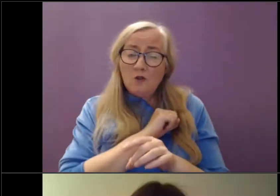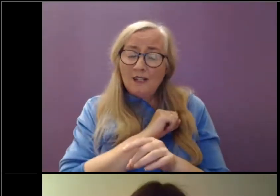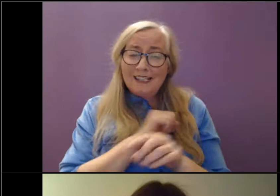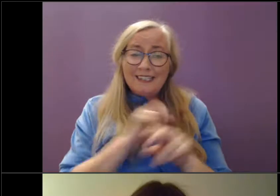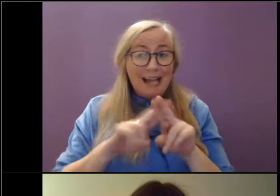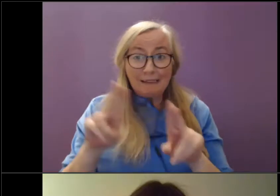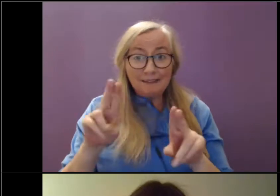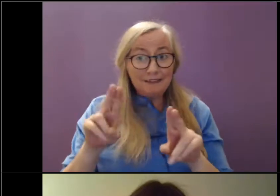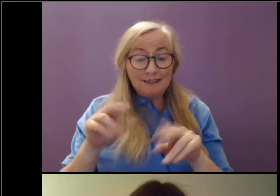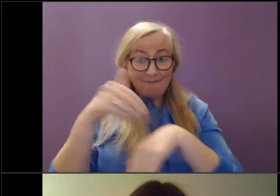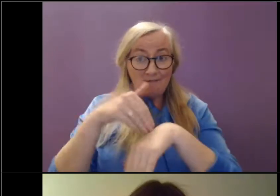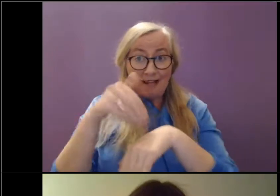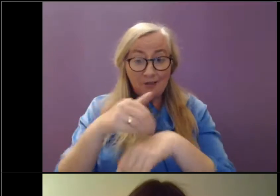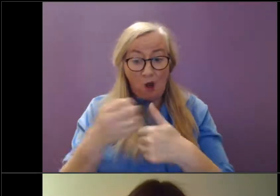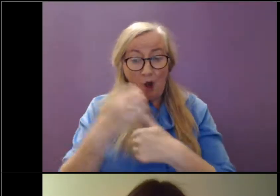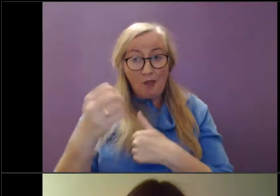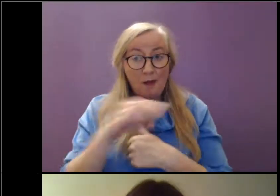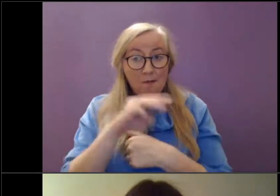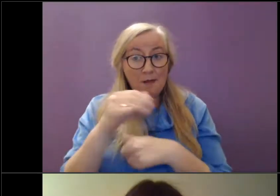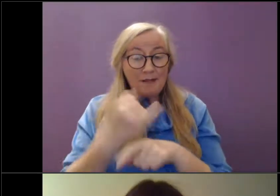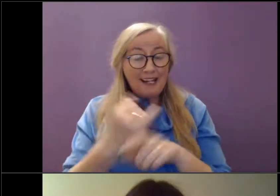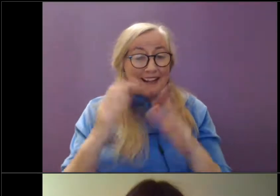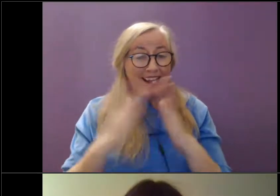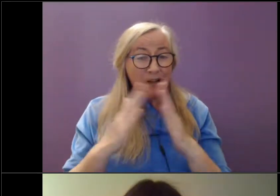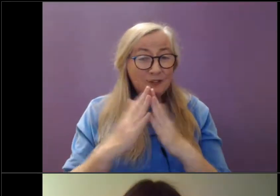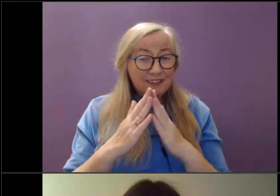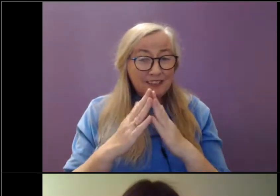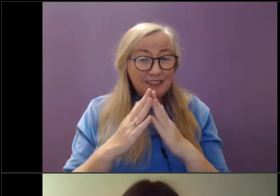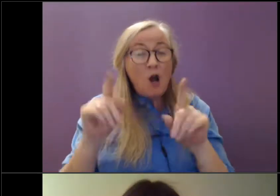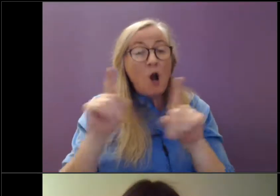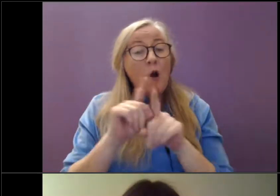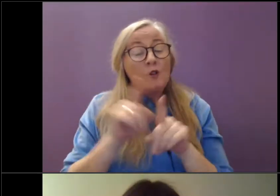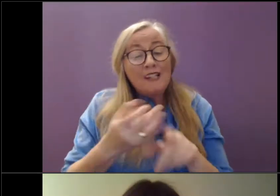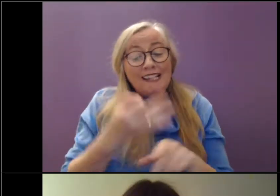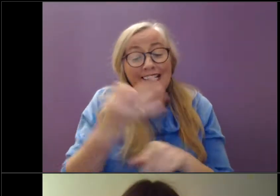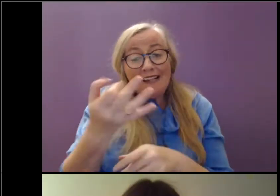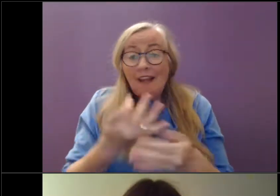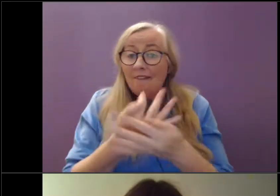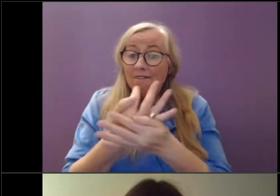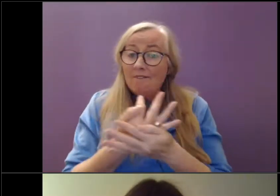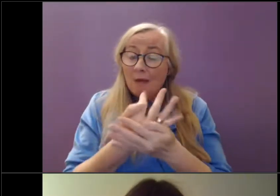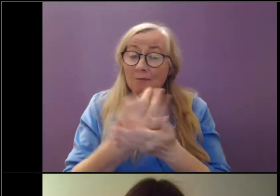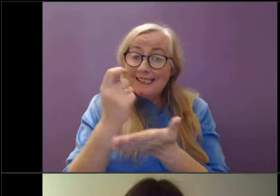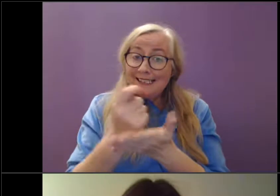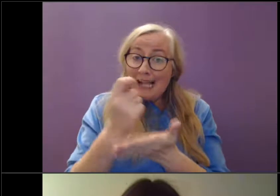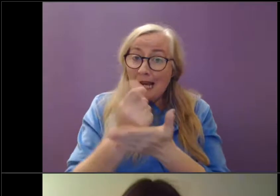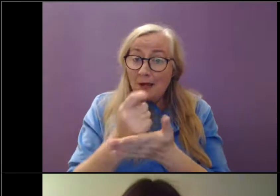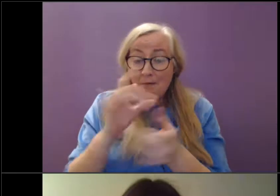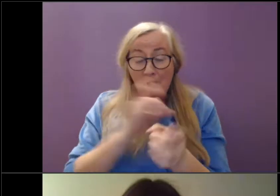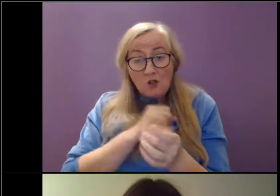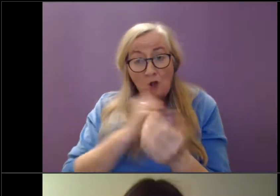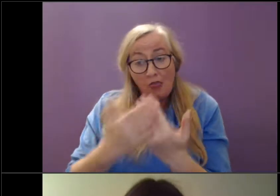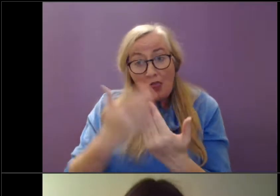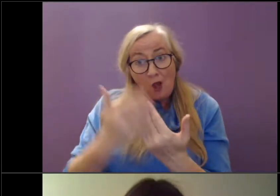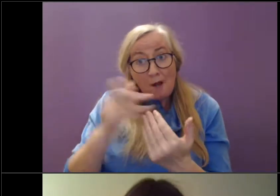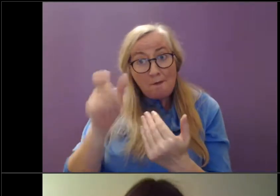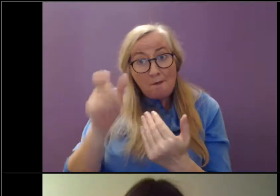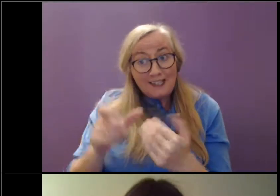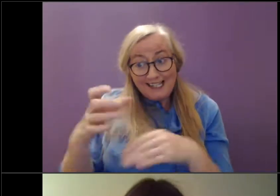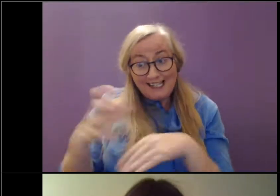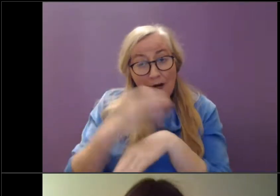else? And also creating that family time where it's that young person is included then